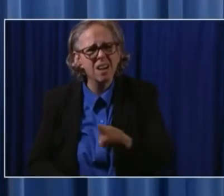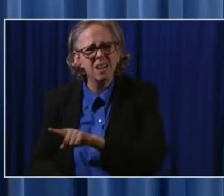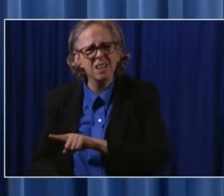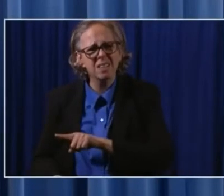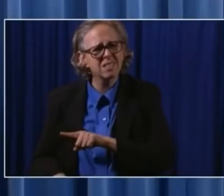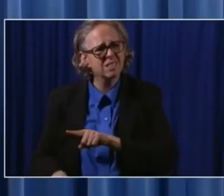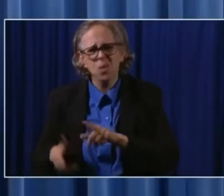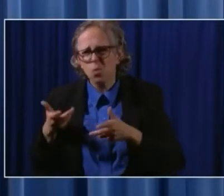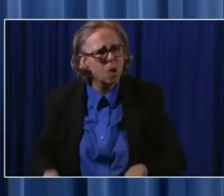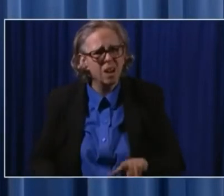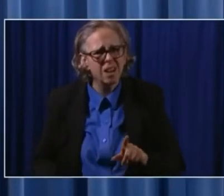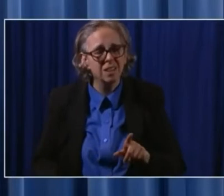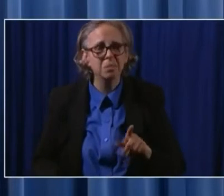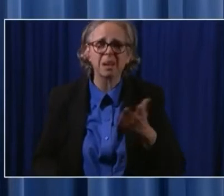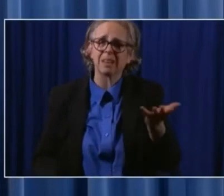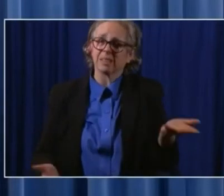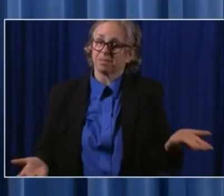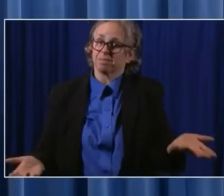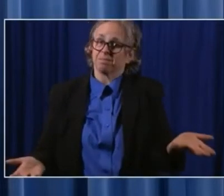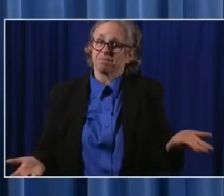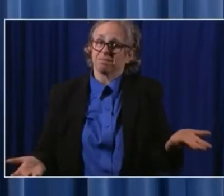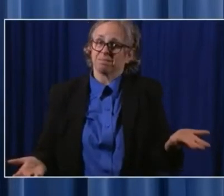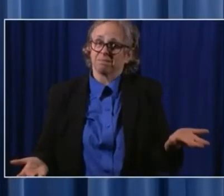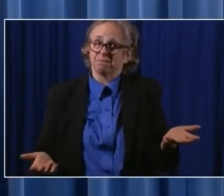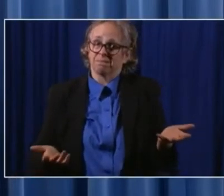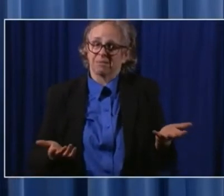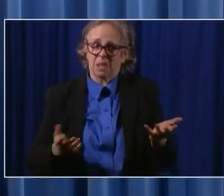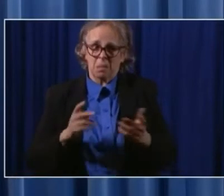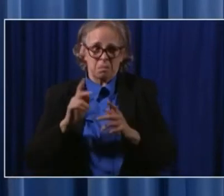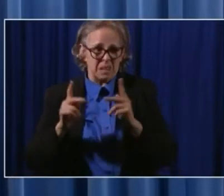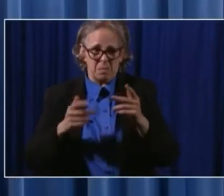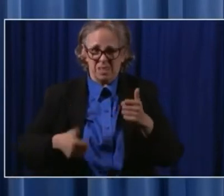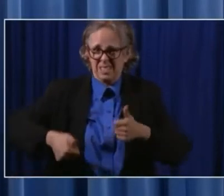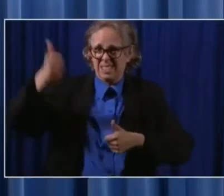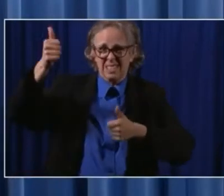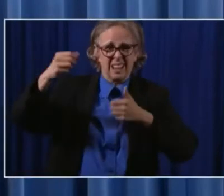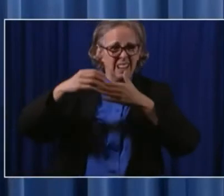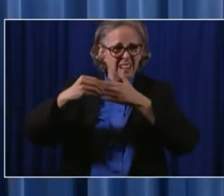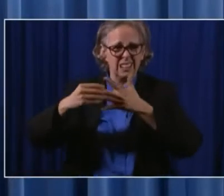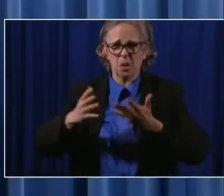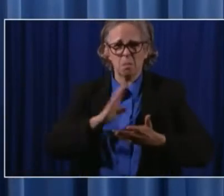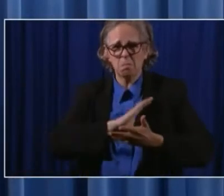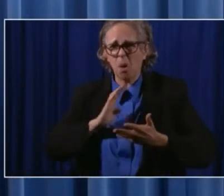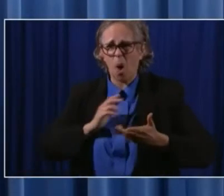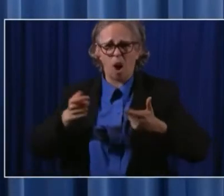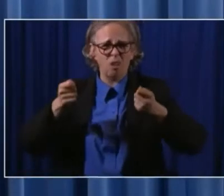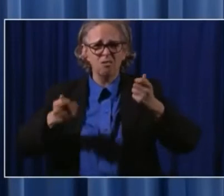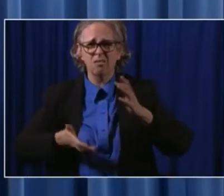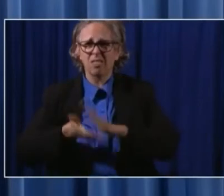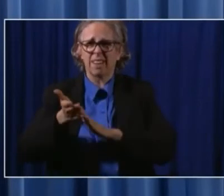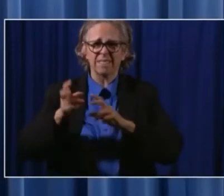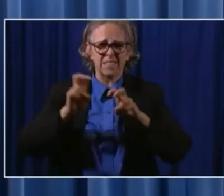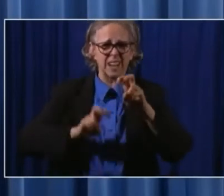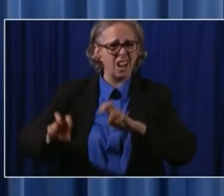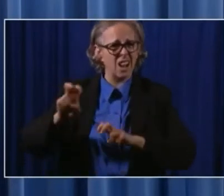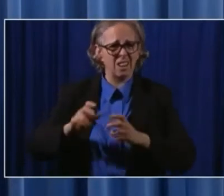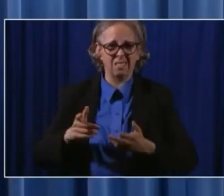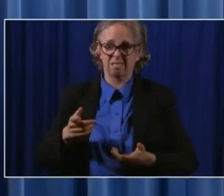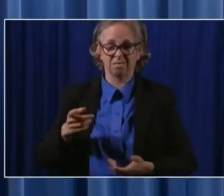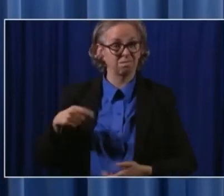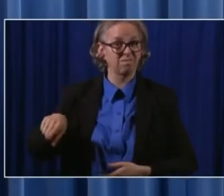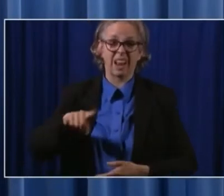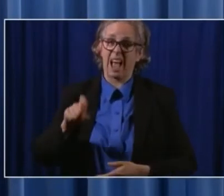But the folks running the fairs, fair boards, everybody is going to have to own